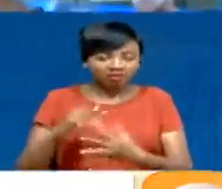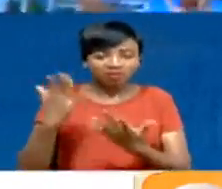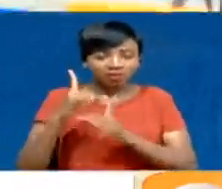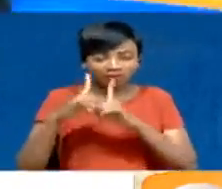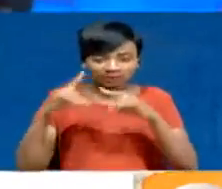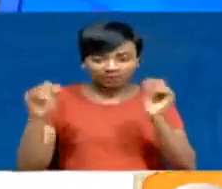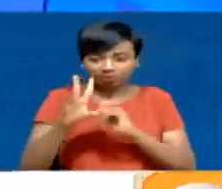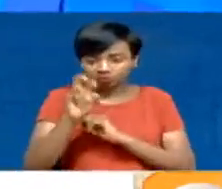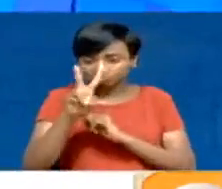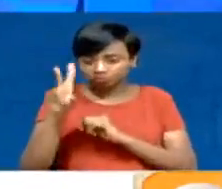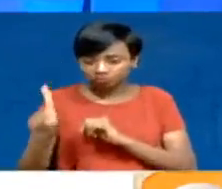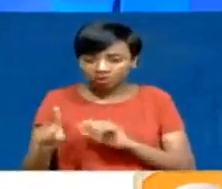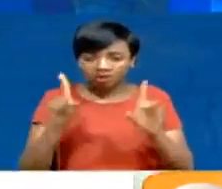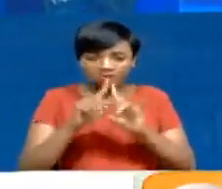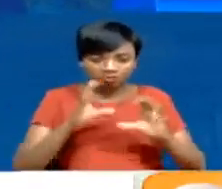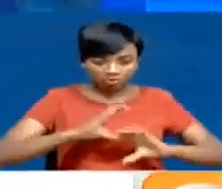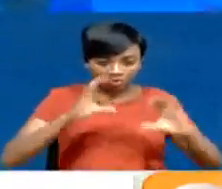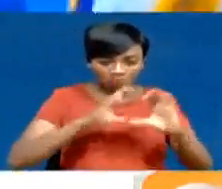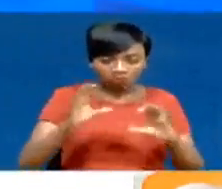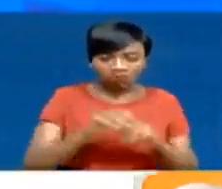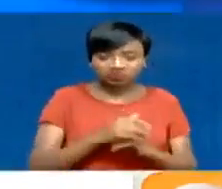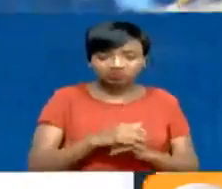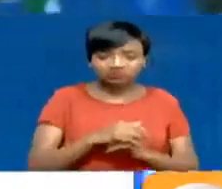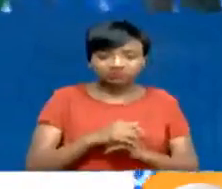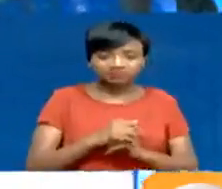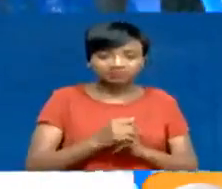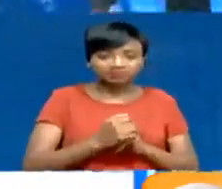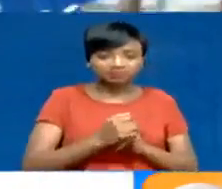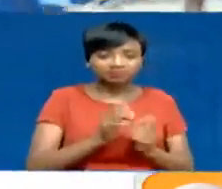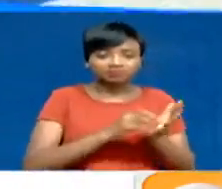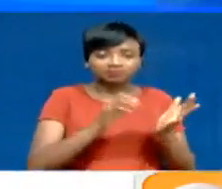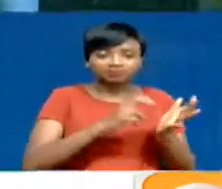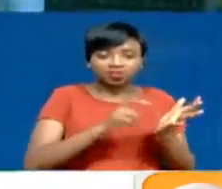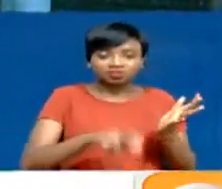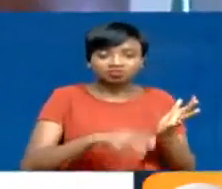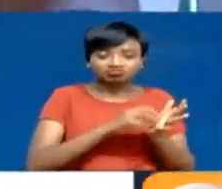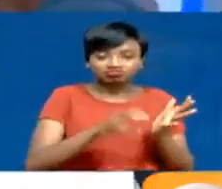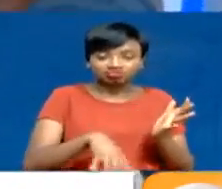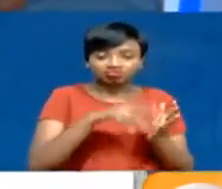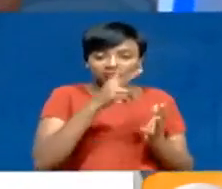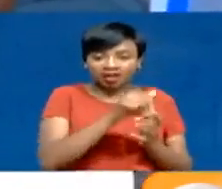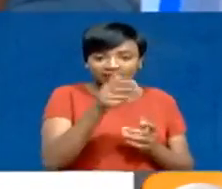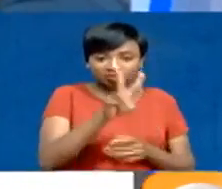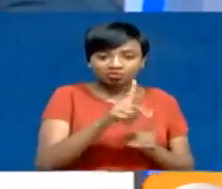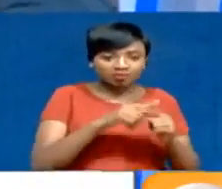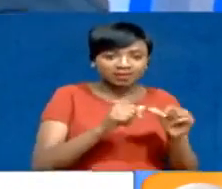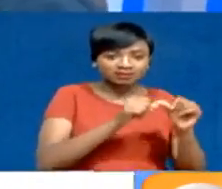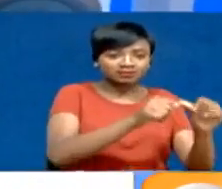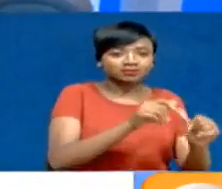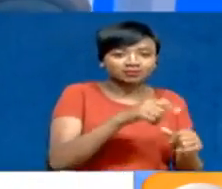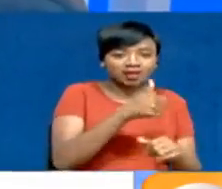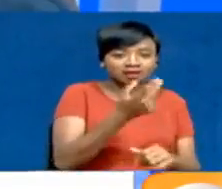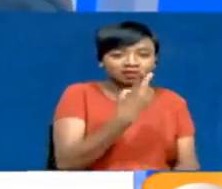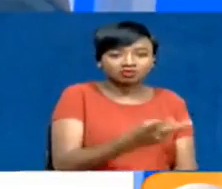2021. In the men's team, head coach Owino, who dropped Elphas Maikuya and Jairus Jepkoske, retaining Ibrahim Odor,